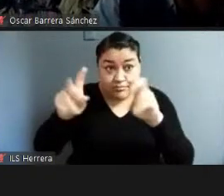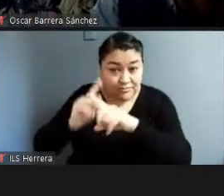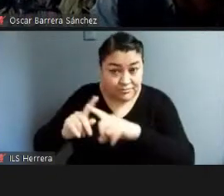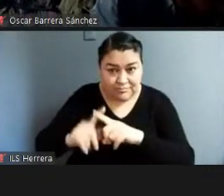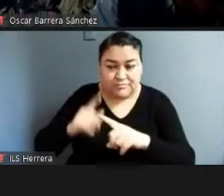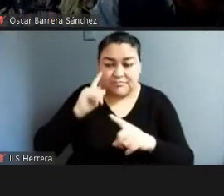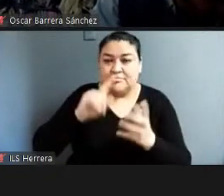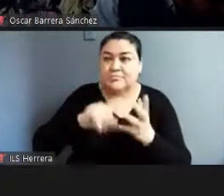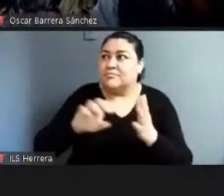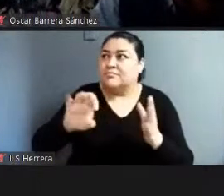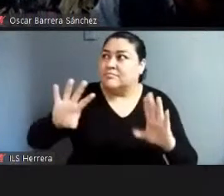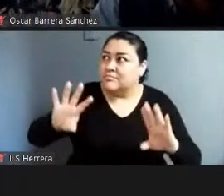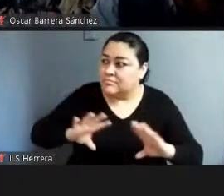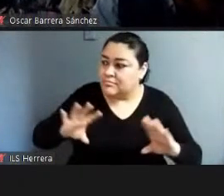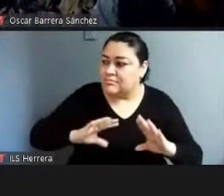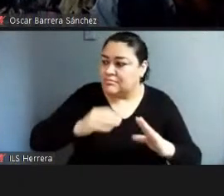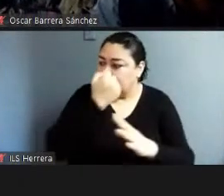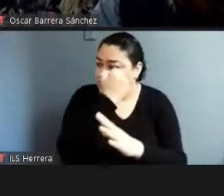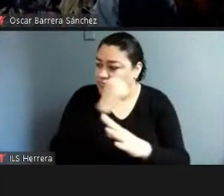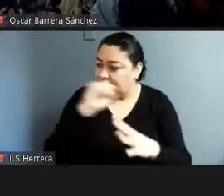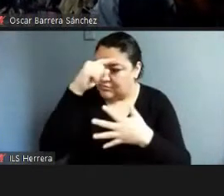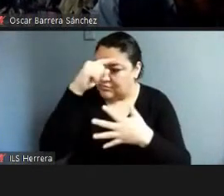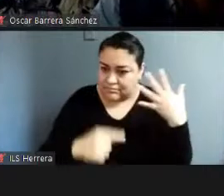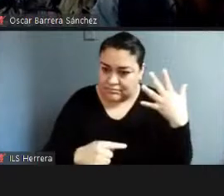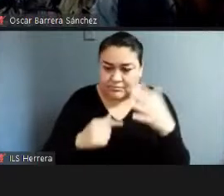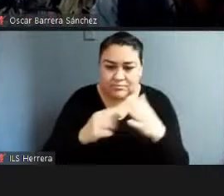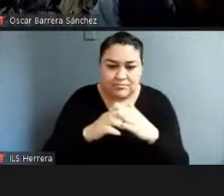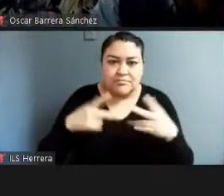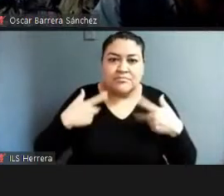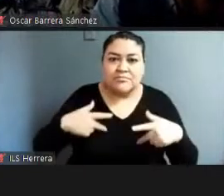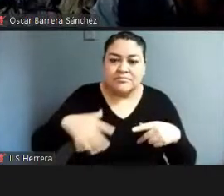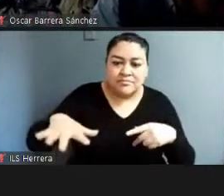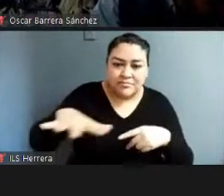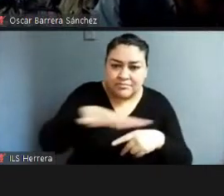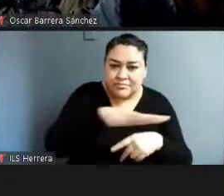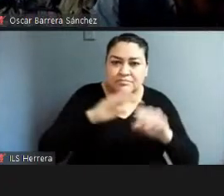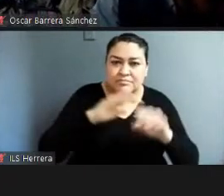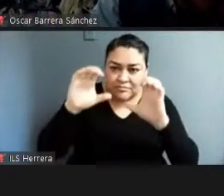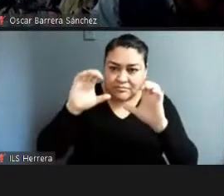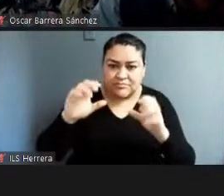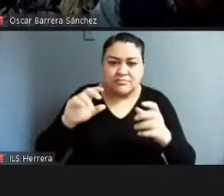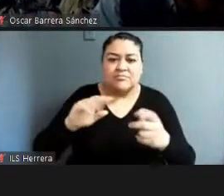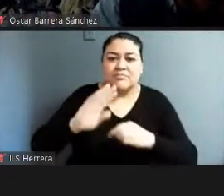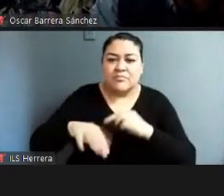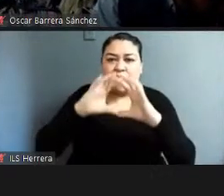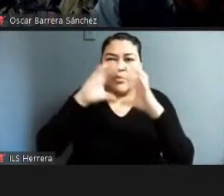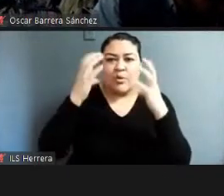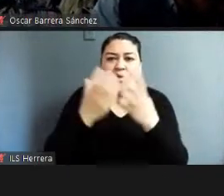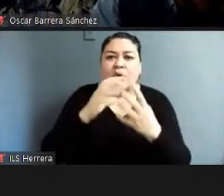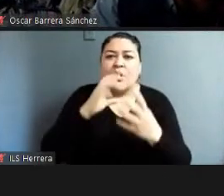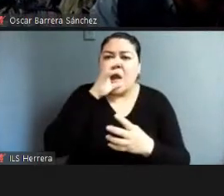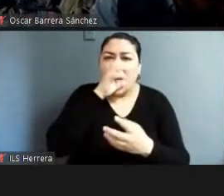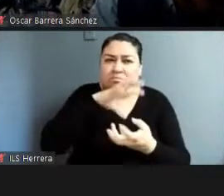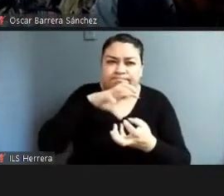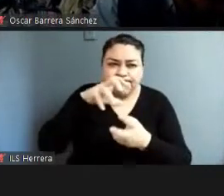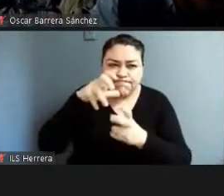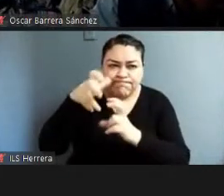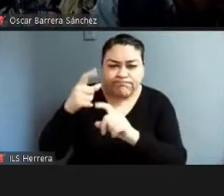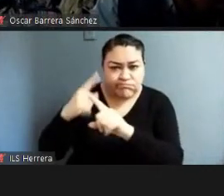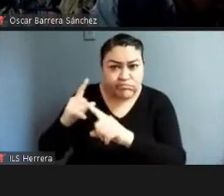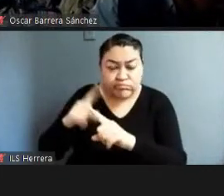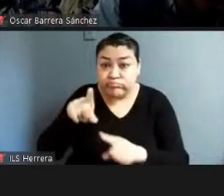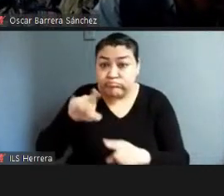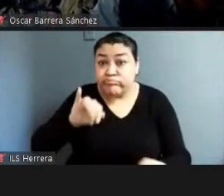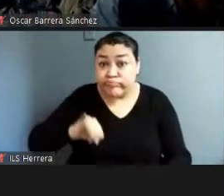issues around climate change and the impact of climate change, which I think is really a forefront of some of our minds at the moment, particularly. So